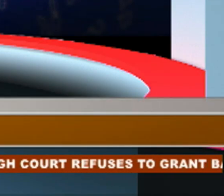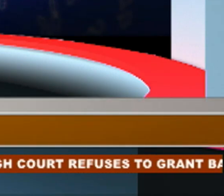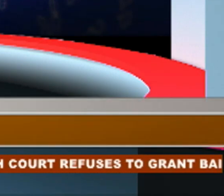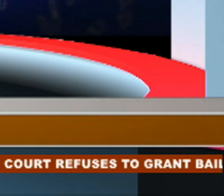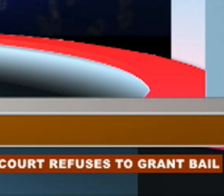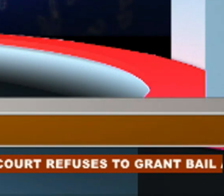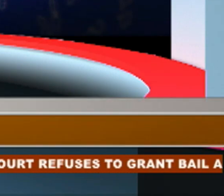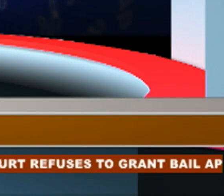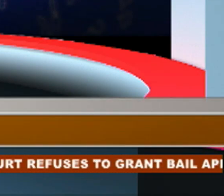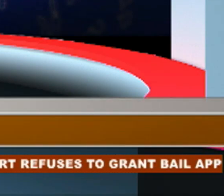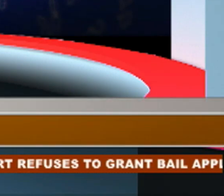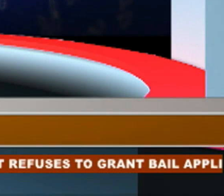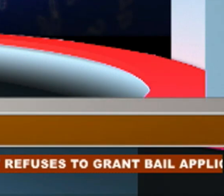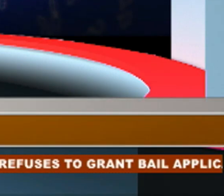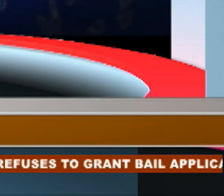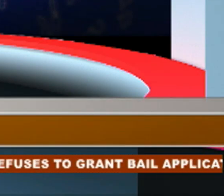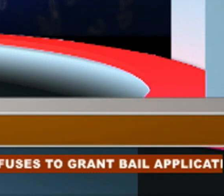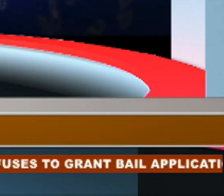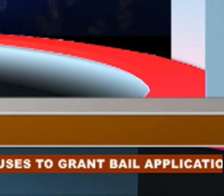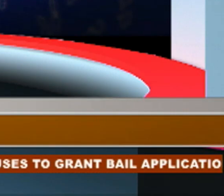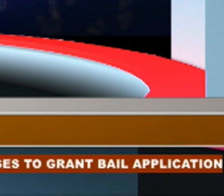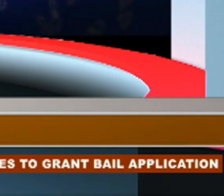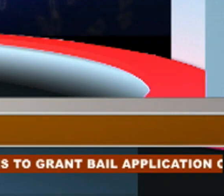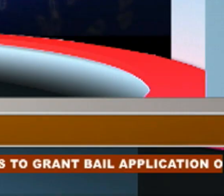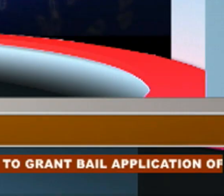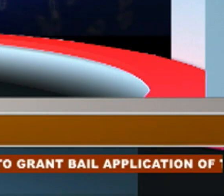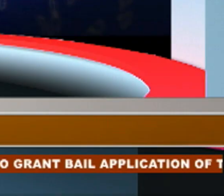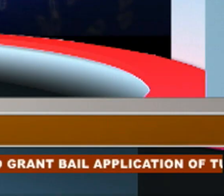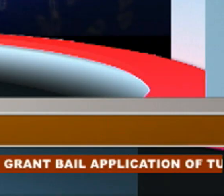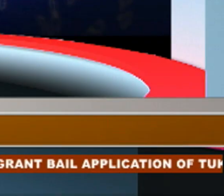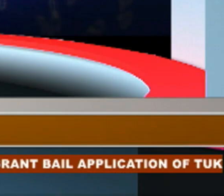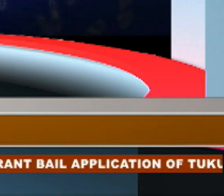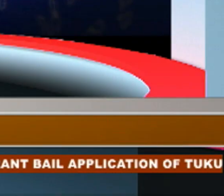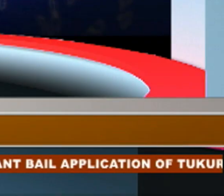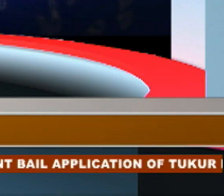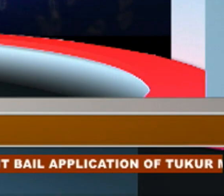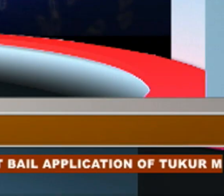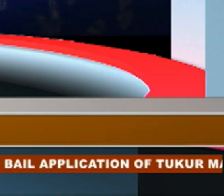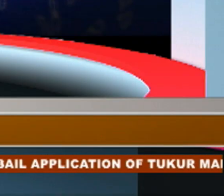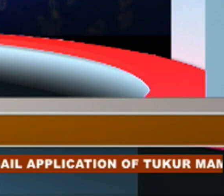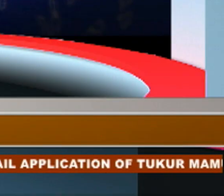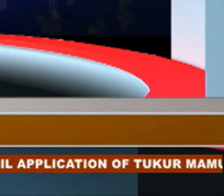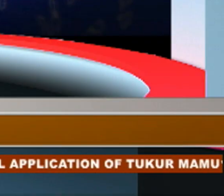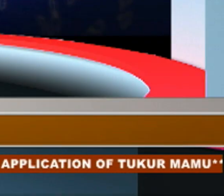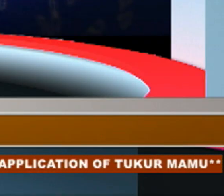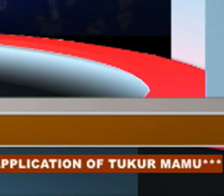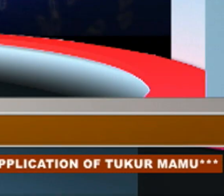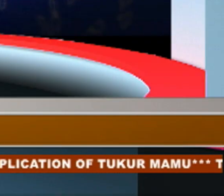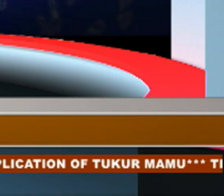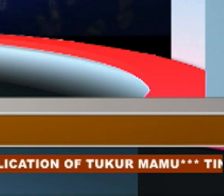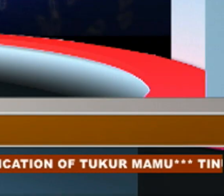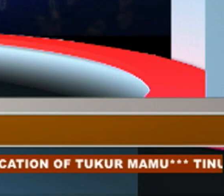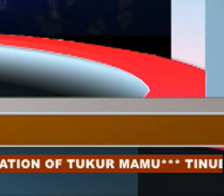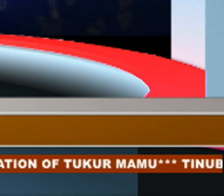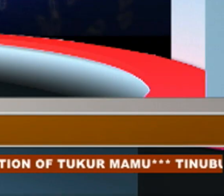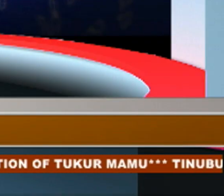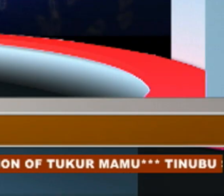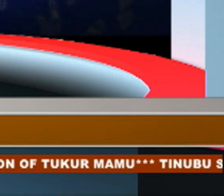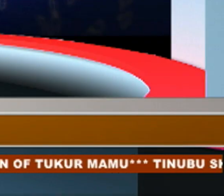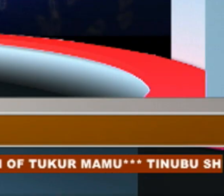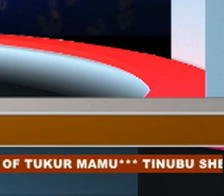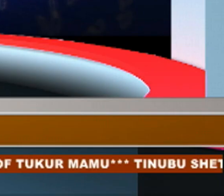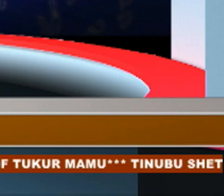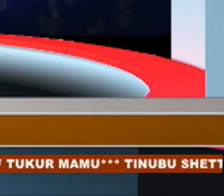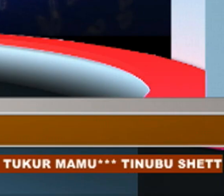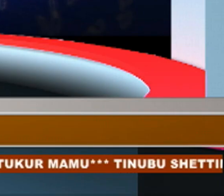to complete evacuation of Nigerians from Sudan. Director General of the agency in an interview says 13 buses